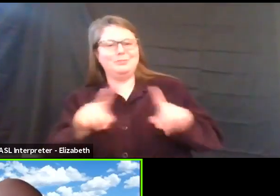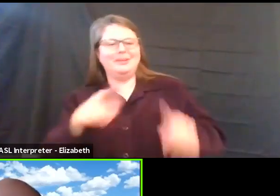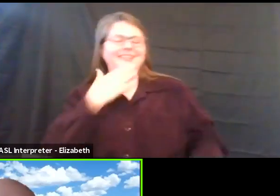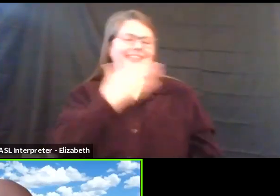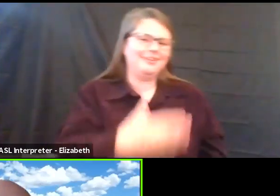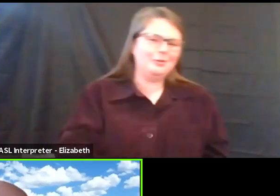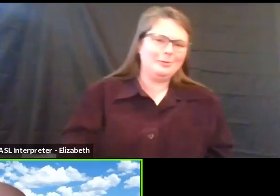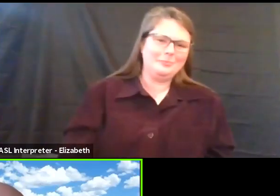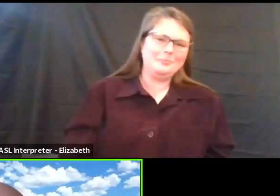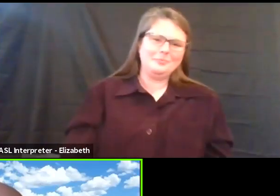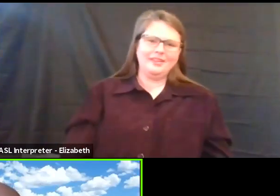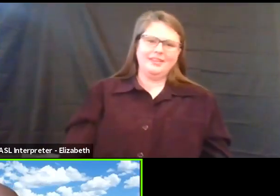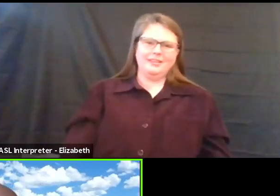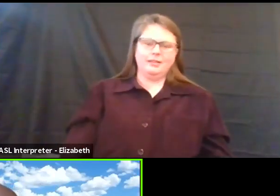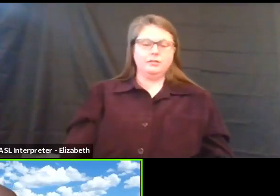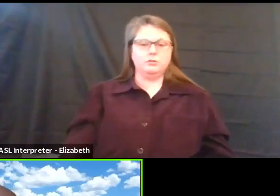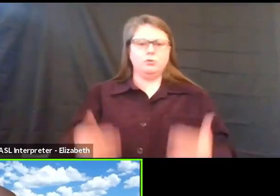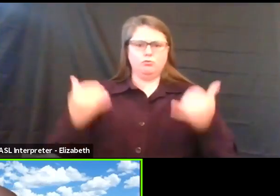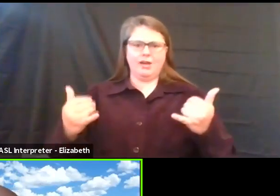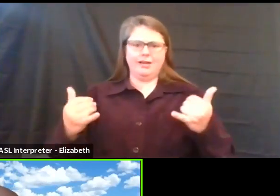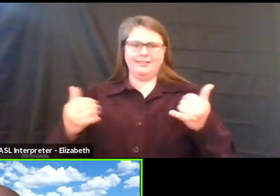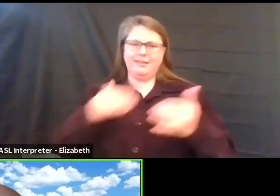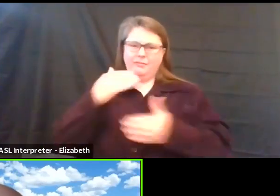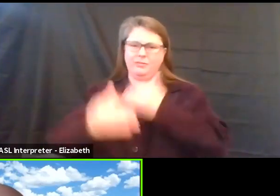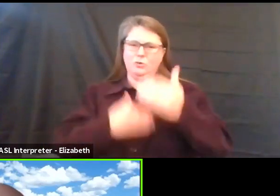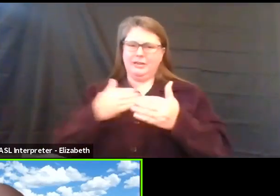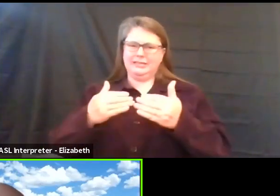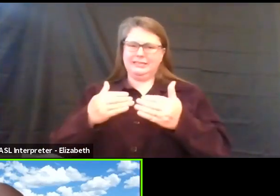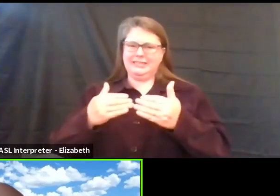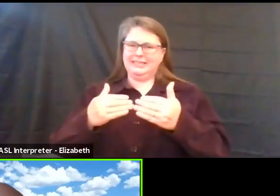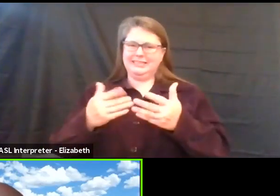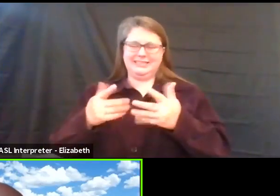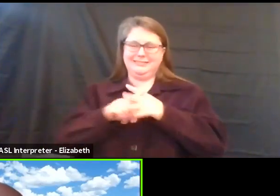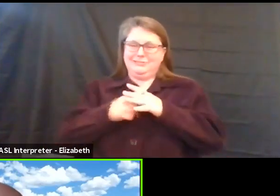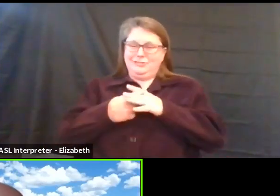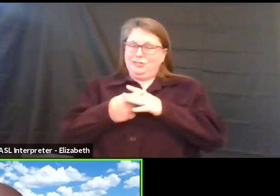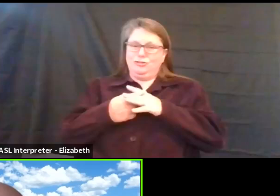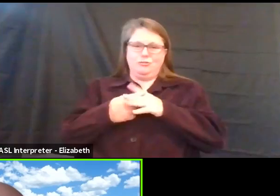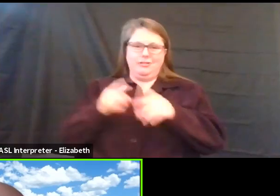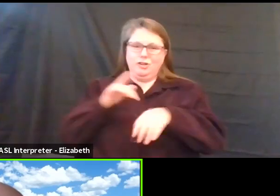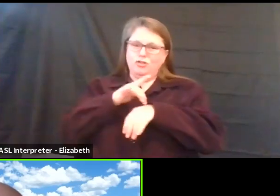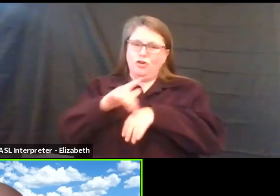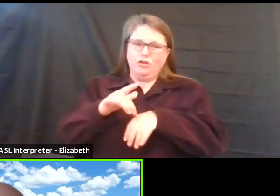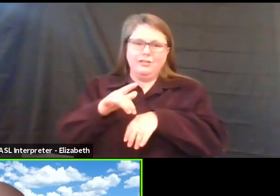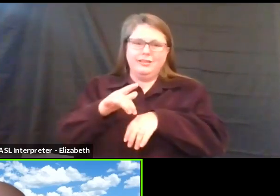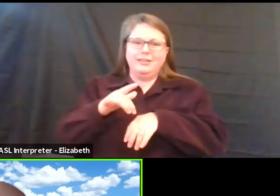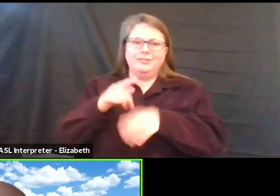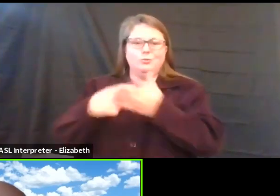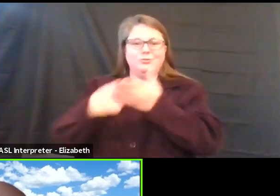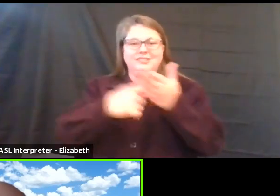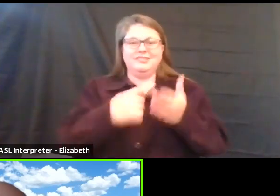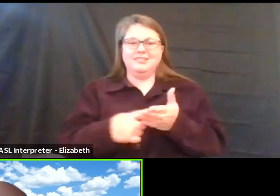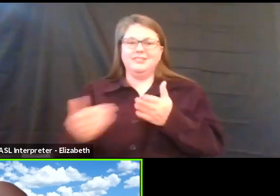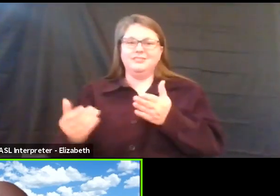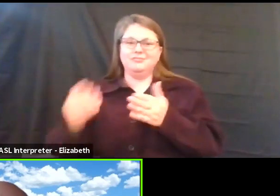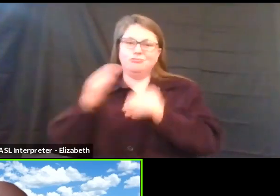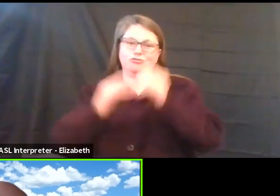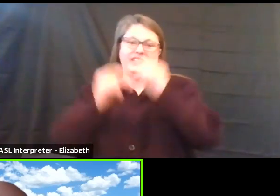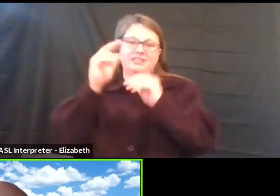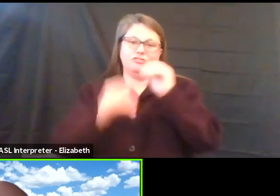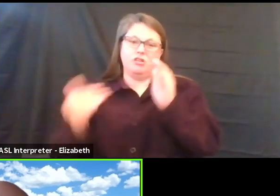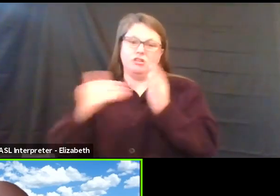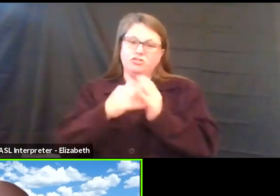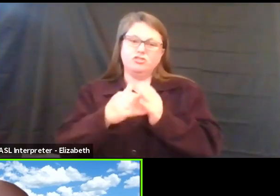It's pretty early in the process to be talking about reconstruction right now, just because, as you heard, there's a lot of